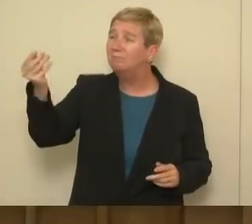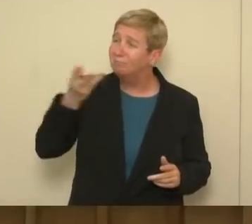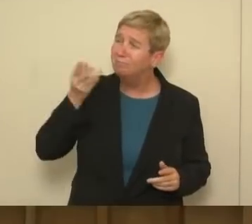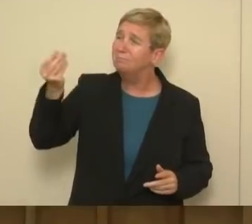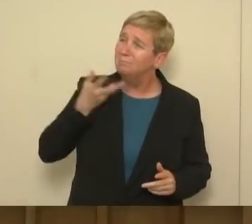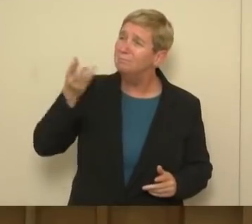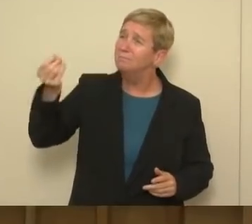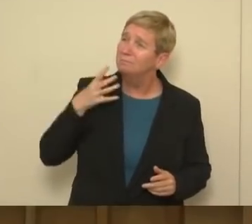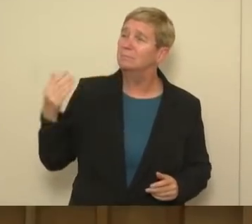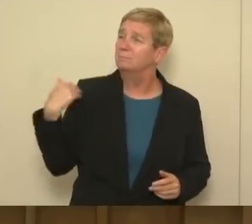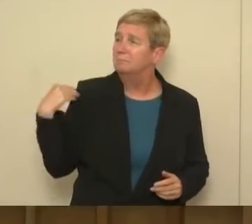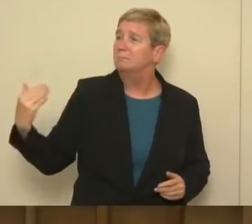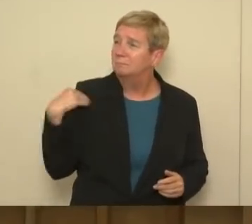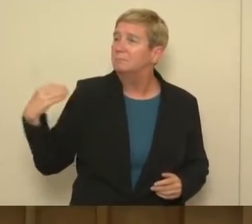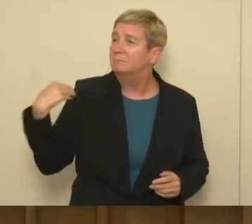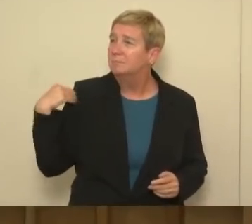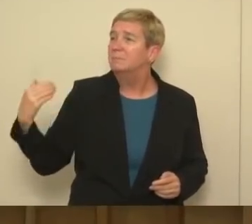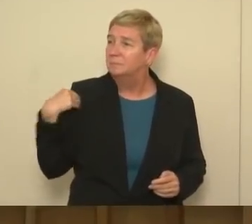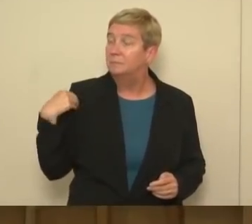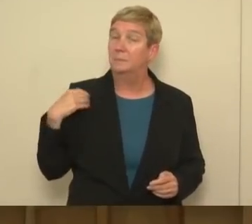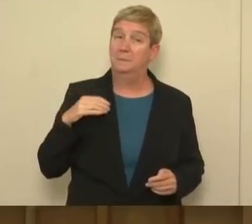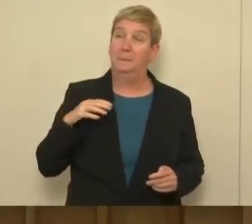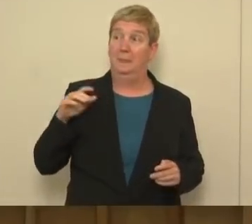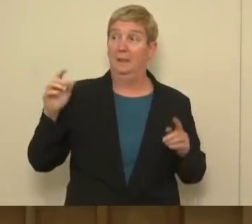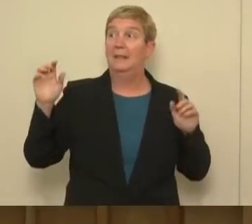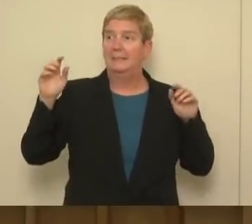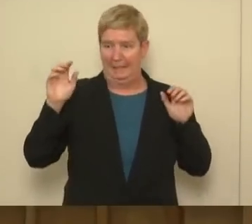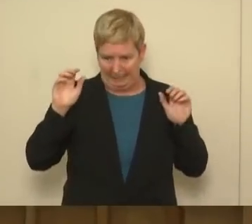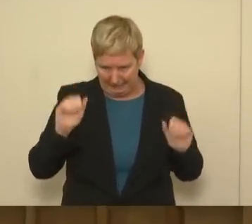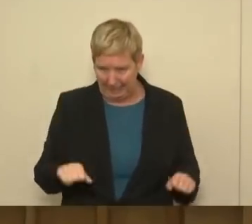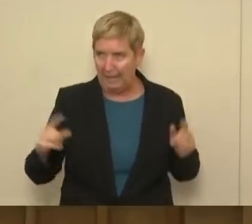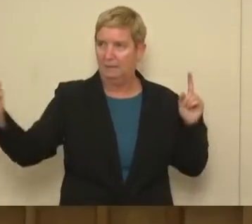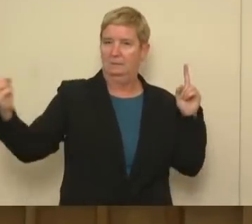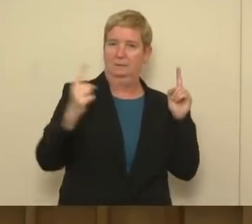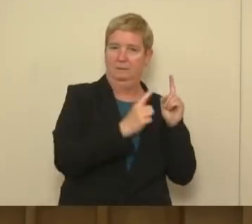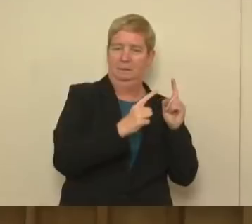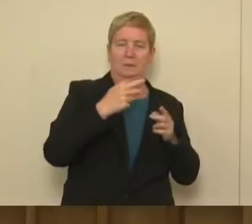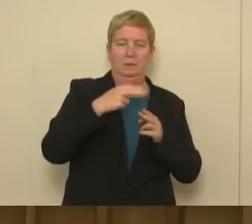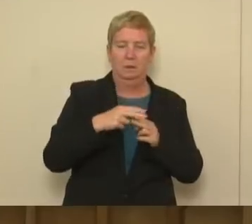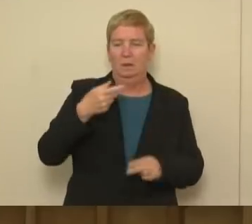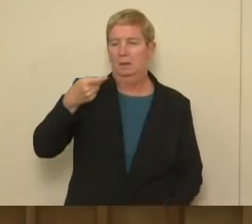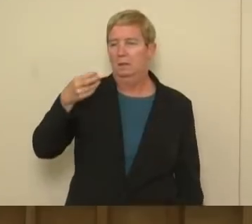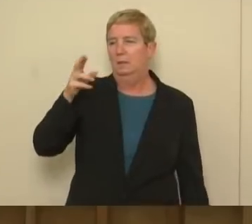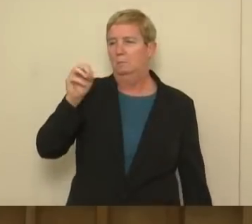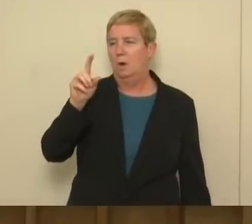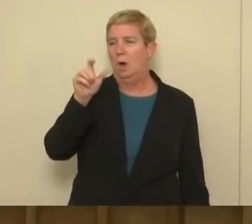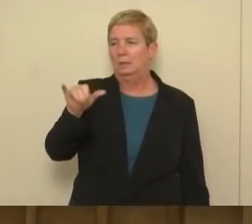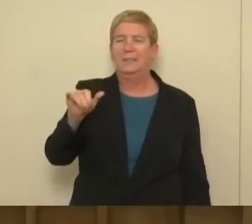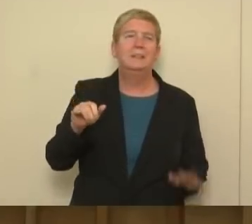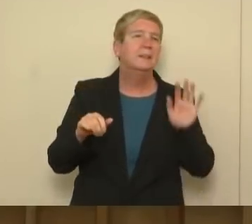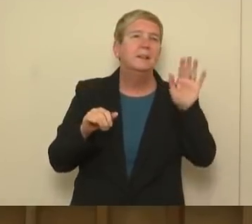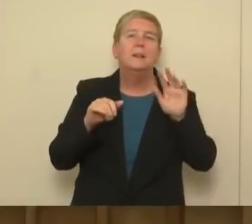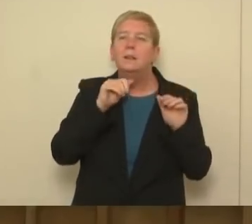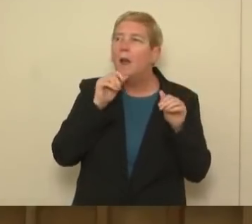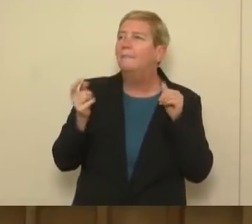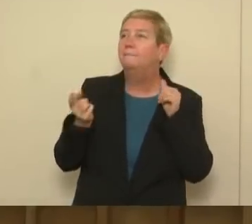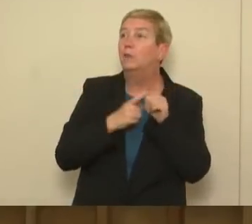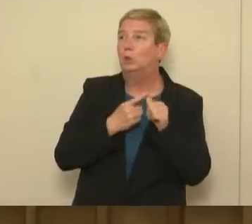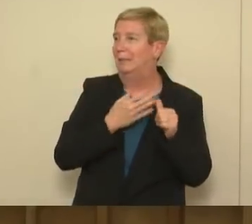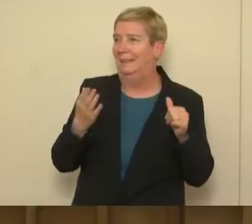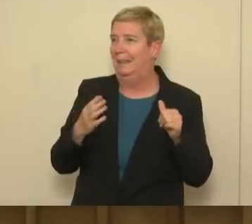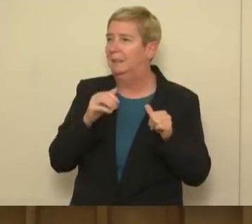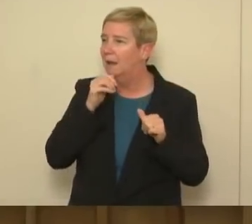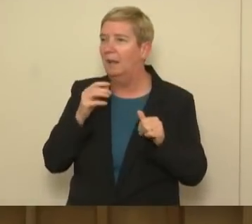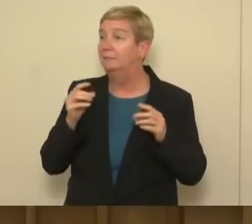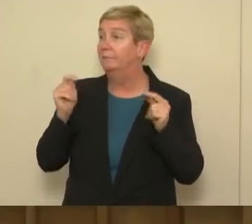house. So that is a U.S. Census process to do by proxy. And again, it's not the first, they don't go to the, this is what their